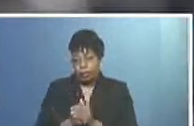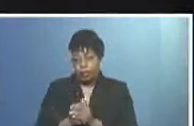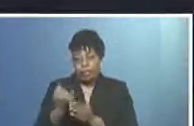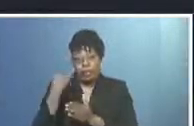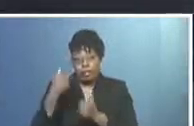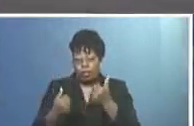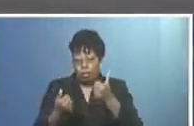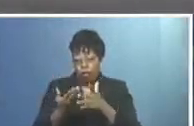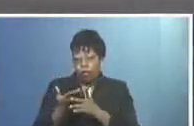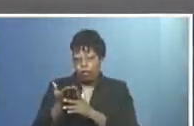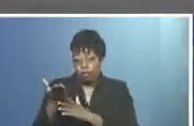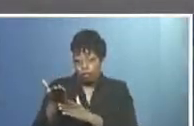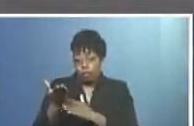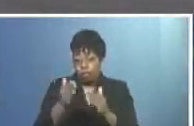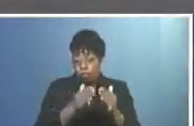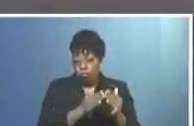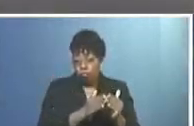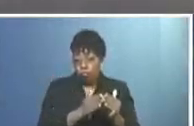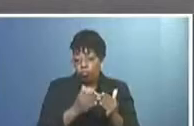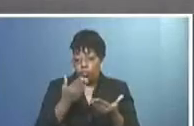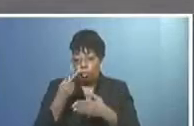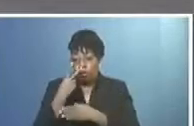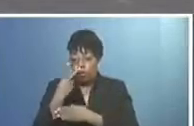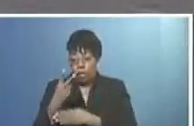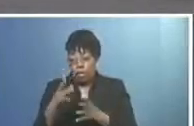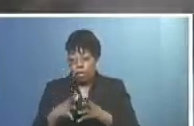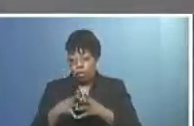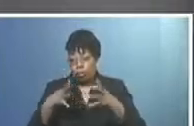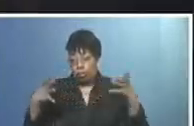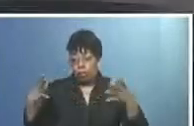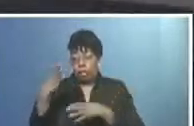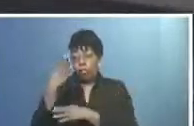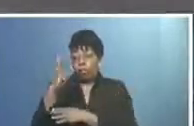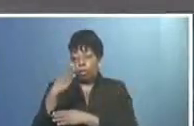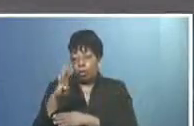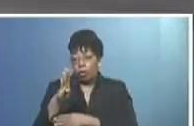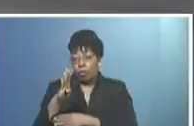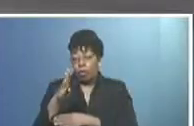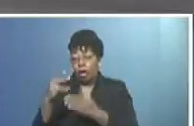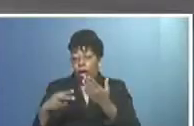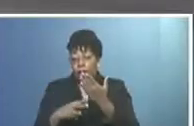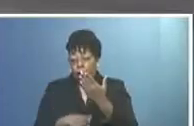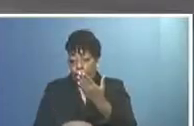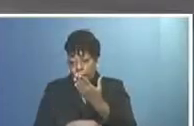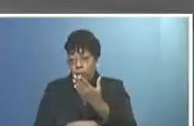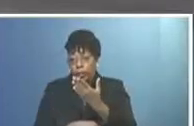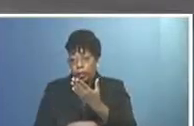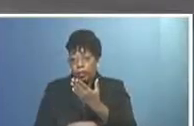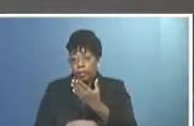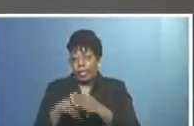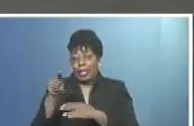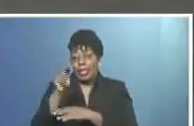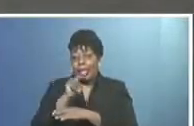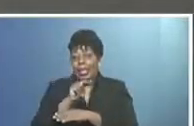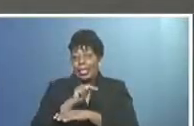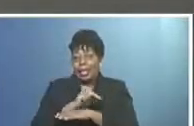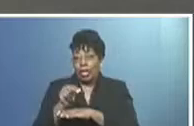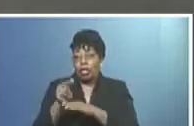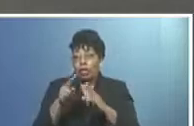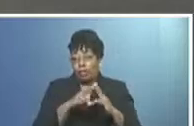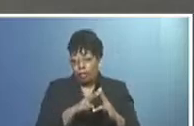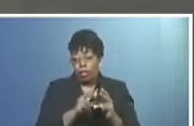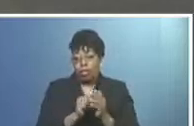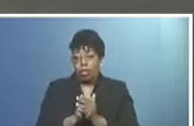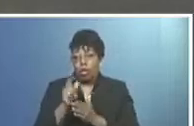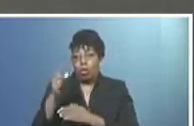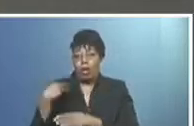through this constituency, then you may have seen them big blue bins popping up all over Nassau Village. It's one member of